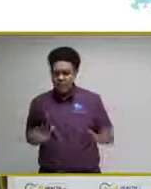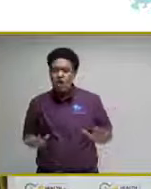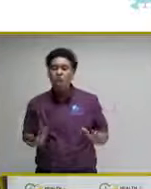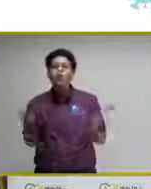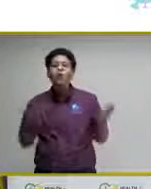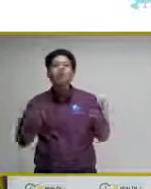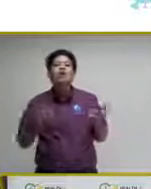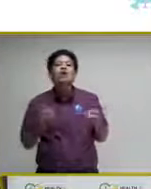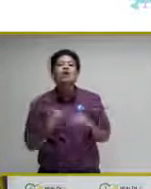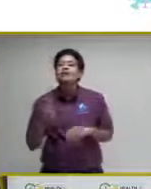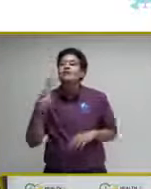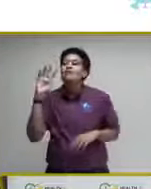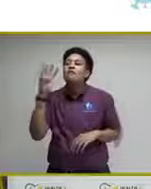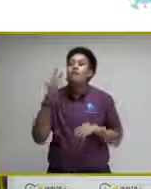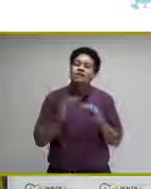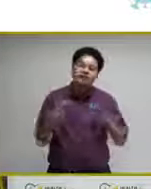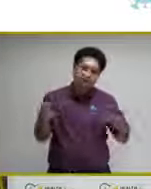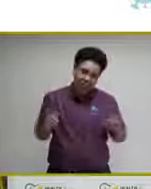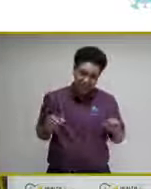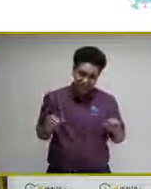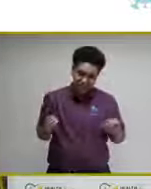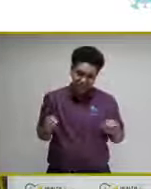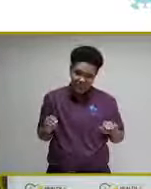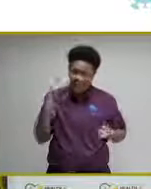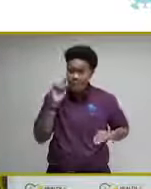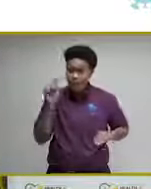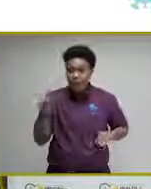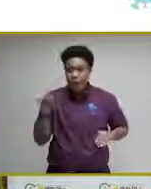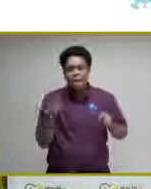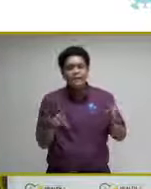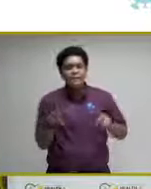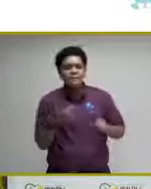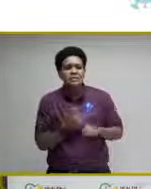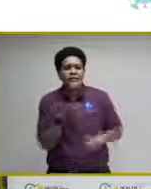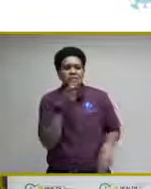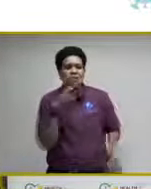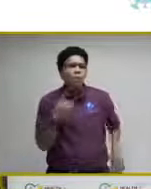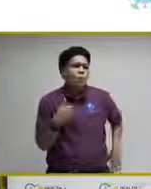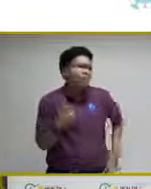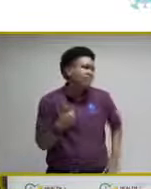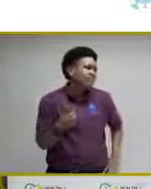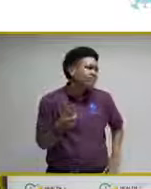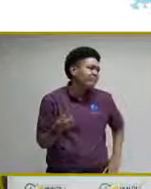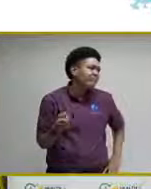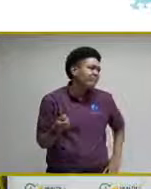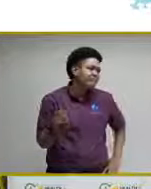in stage 4. For those persons who have